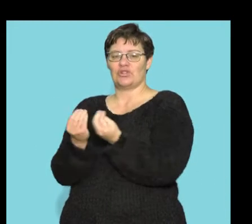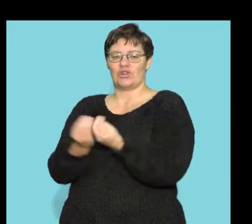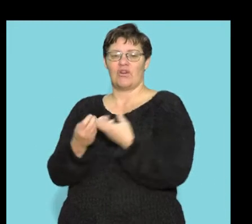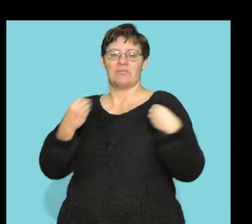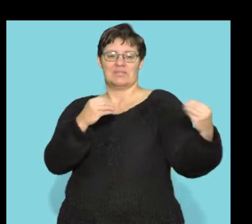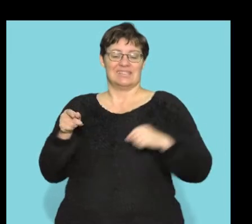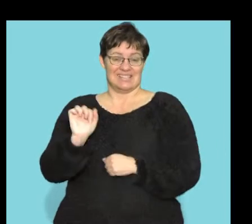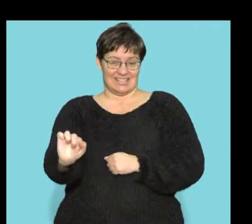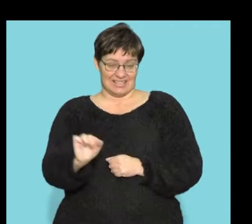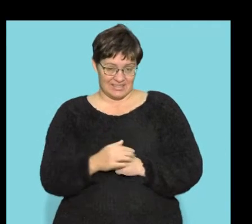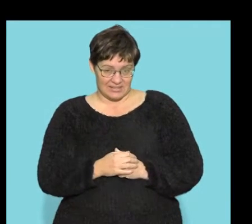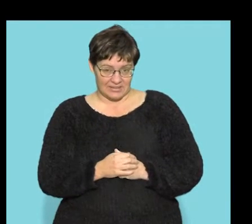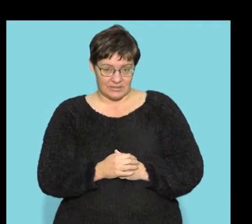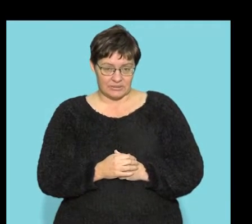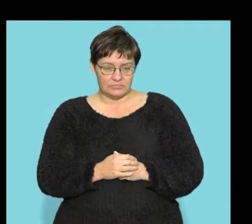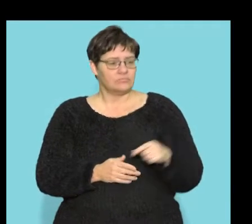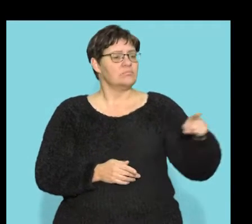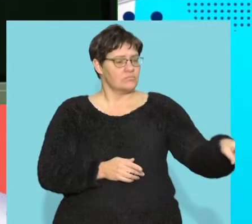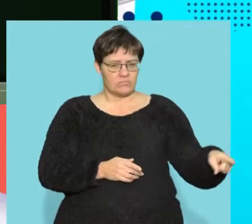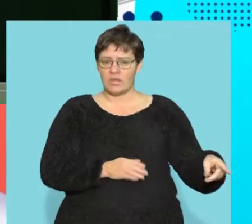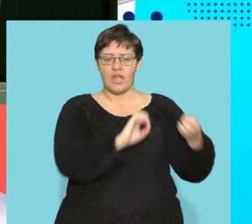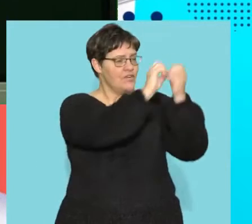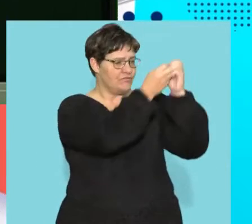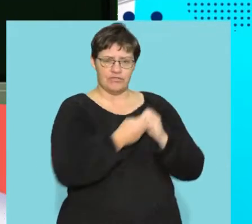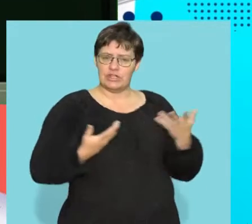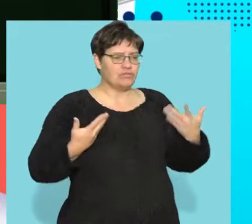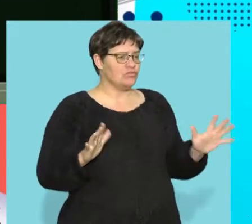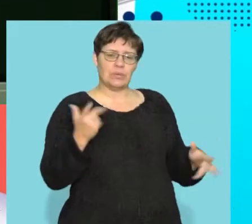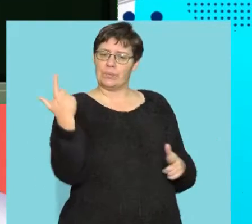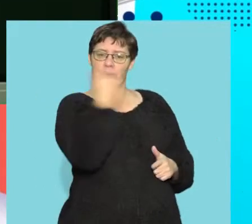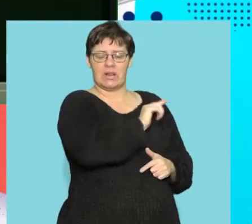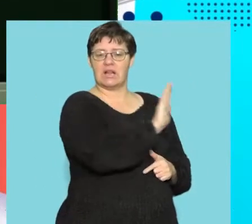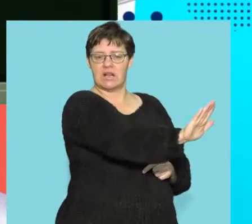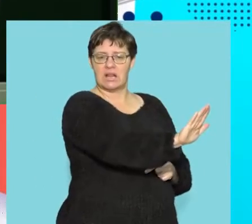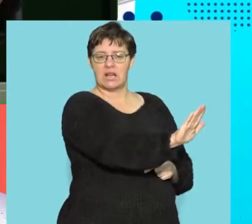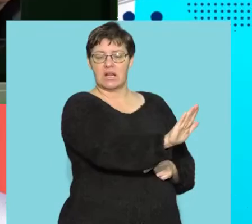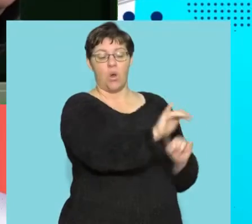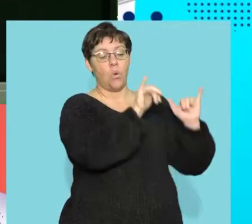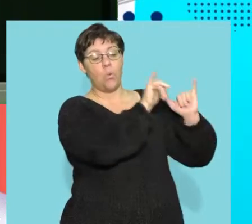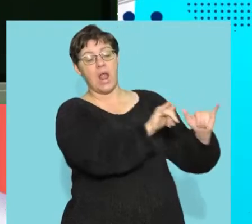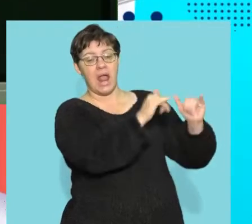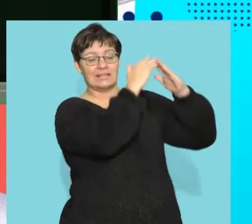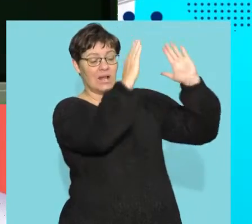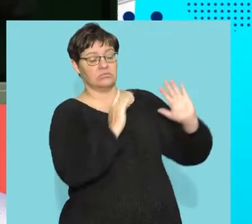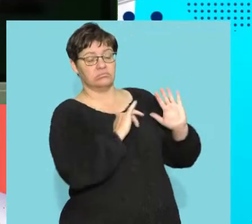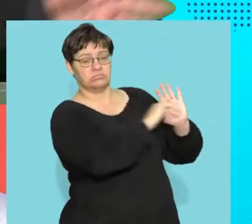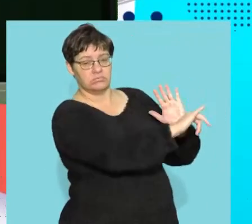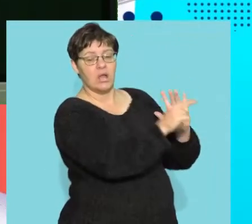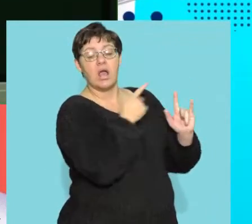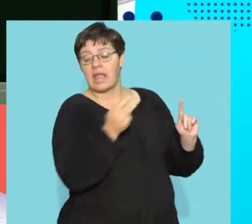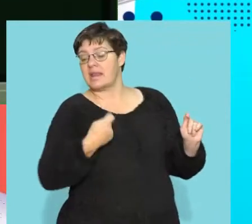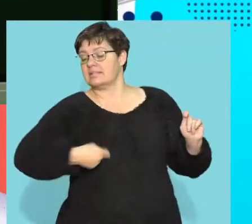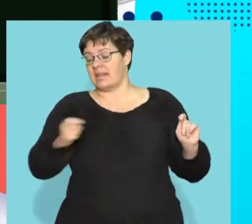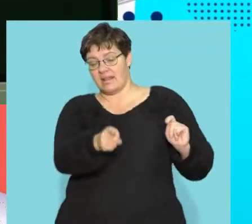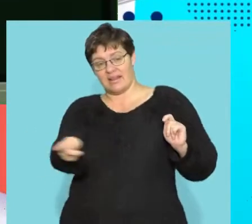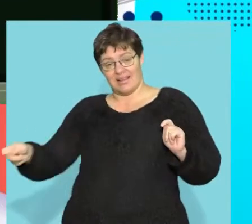a retail business. In other words, these are goods completely manufactured, waiting in your warehouse, ready to be sold to